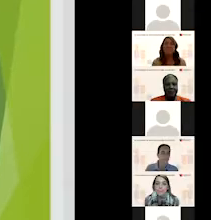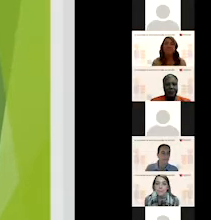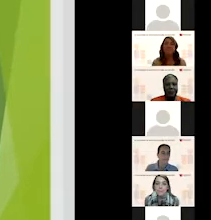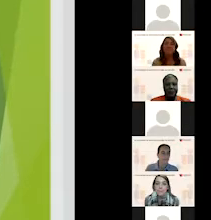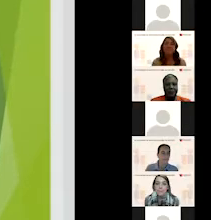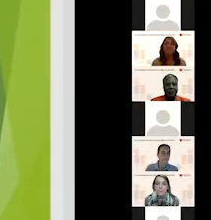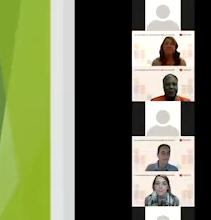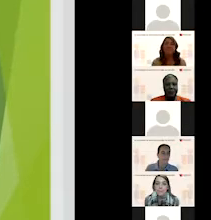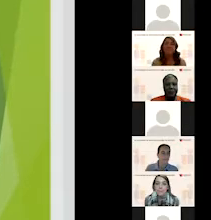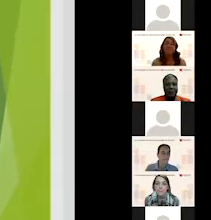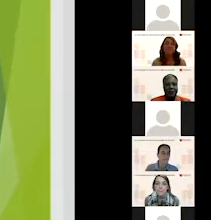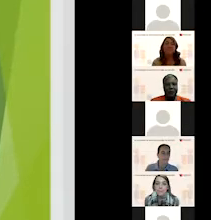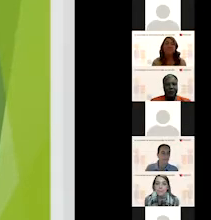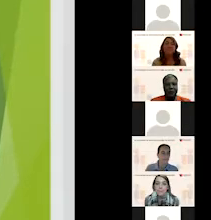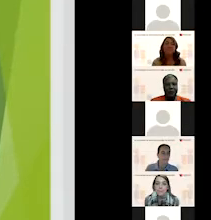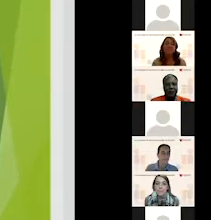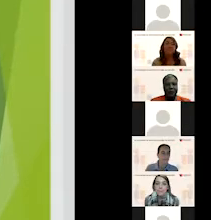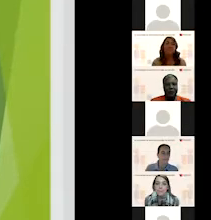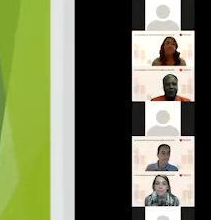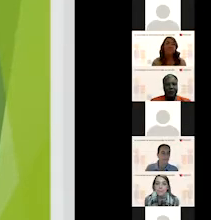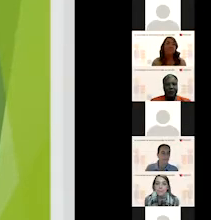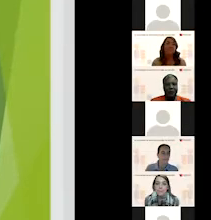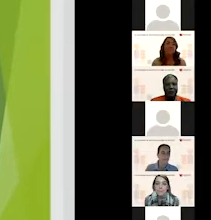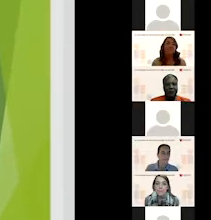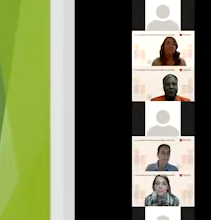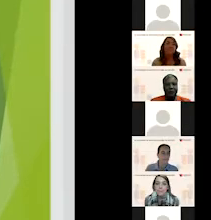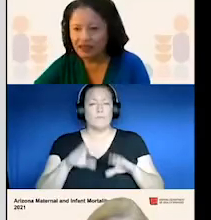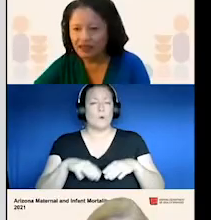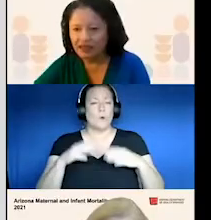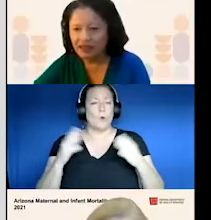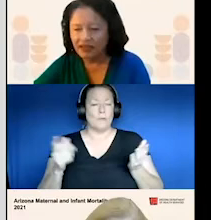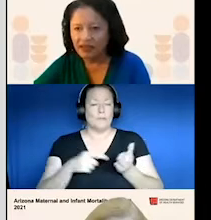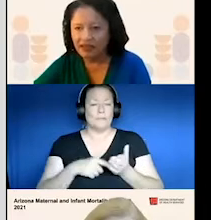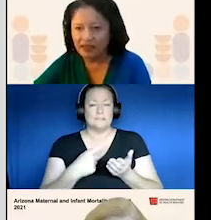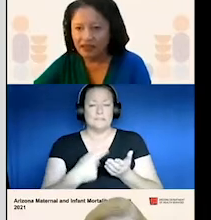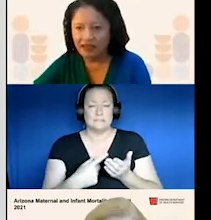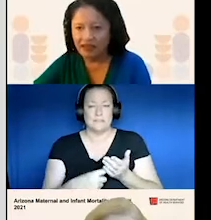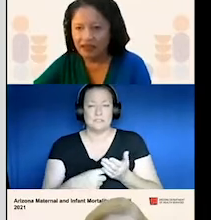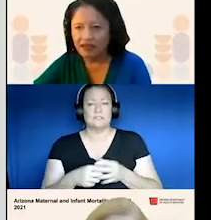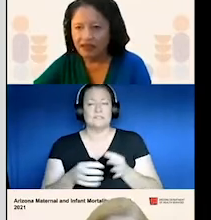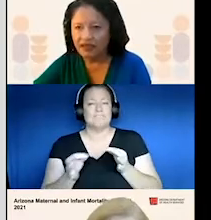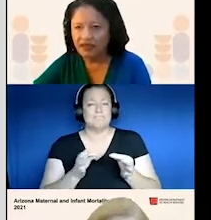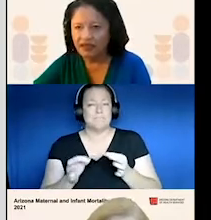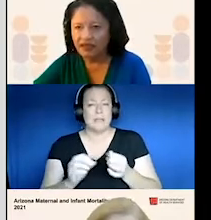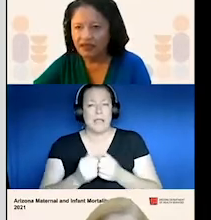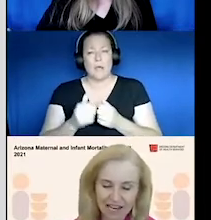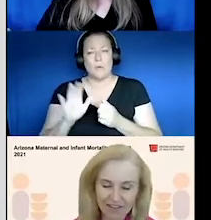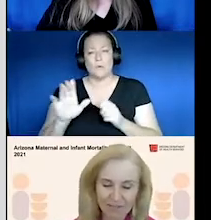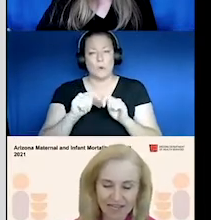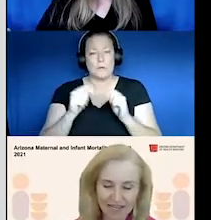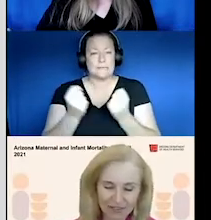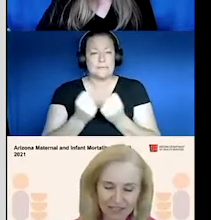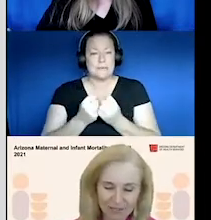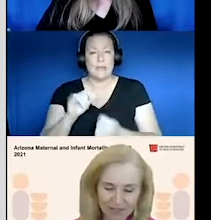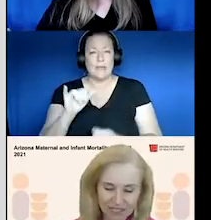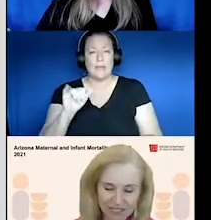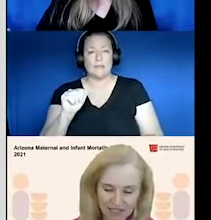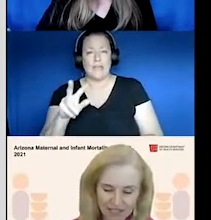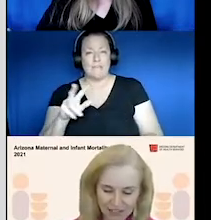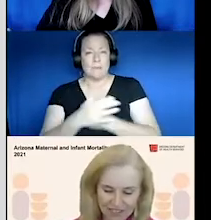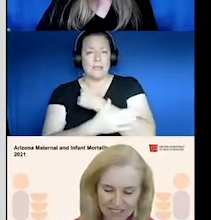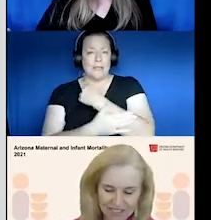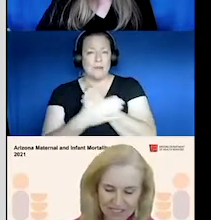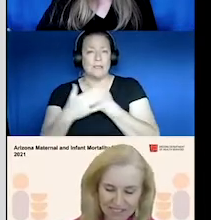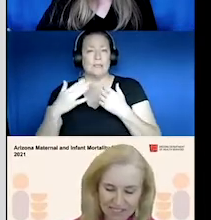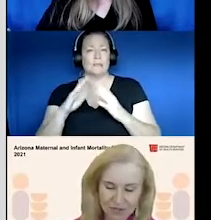Thank you very much, Carol, for opening up this discussion by describing how your team at the Yavapai County Community